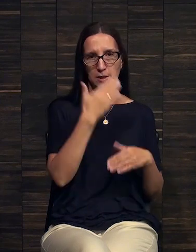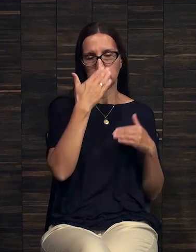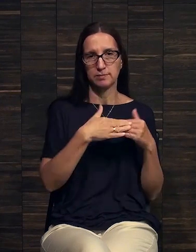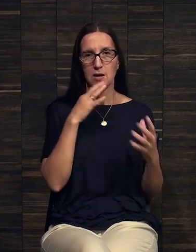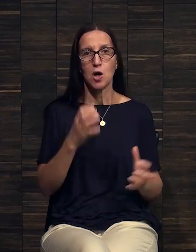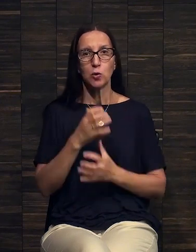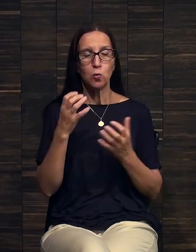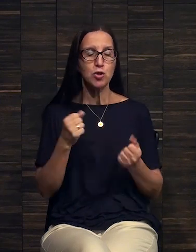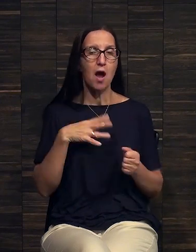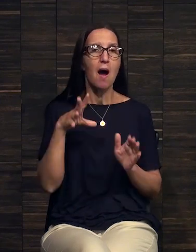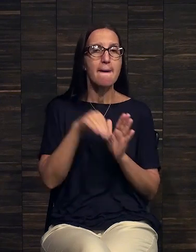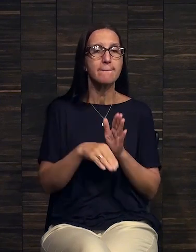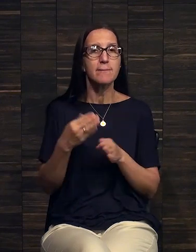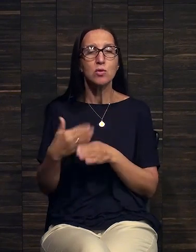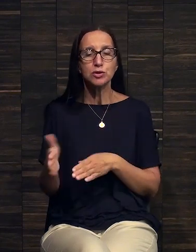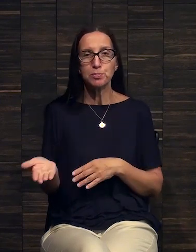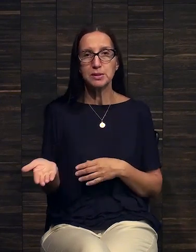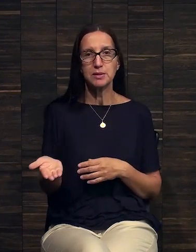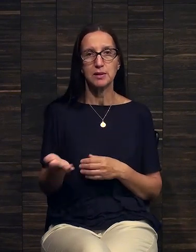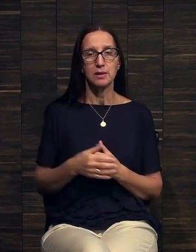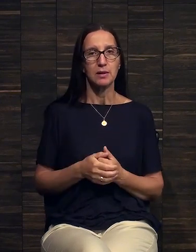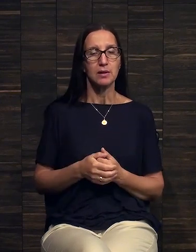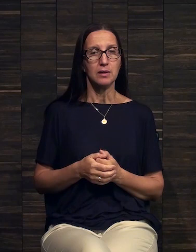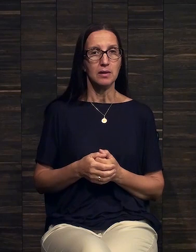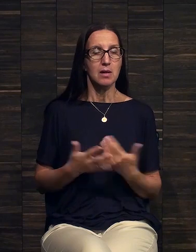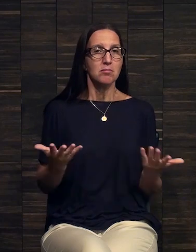superhero characters. Partially, the